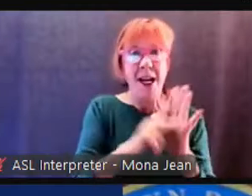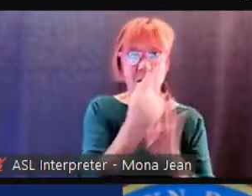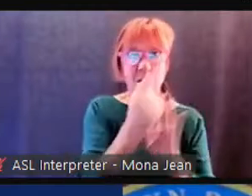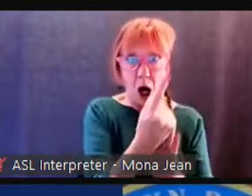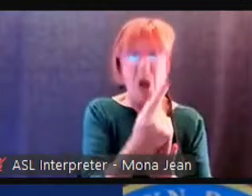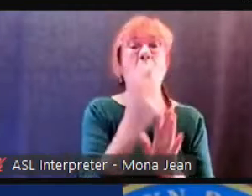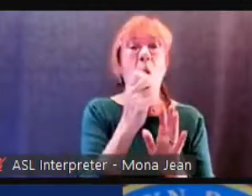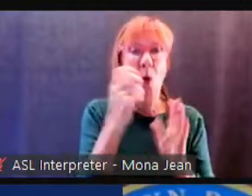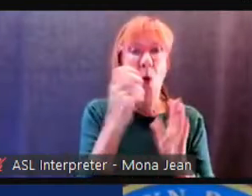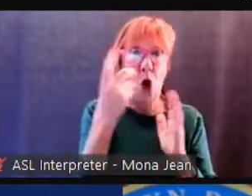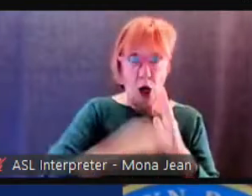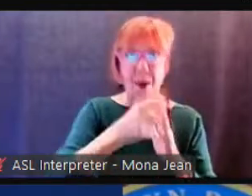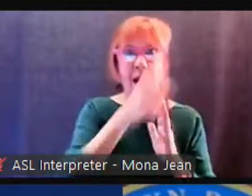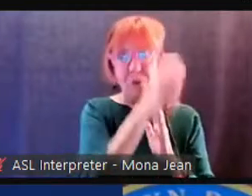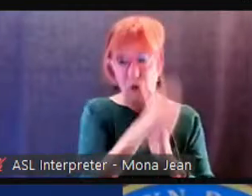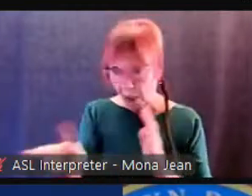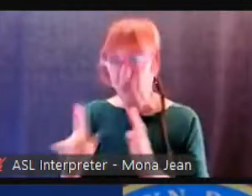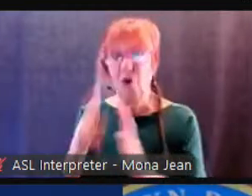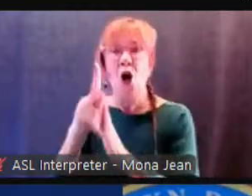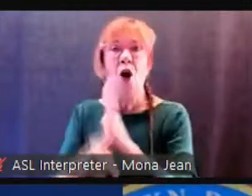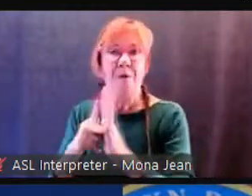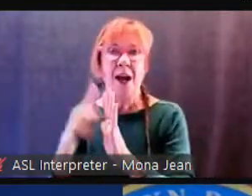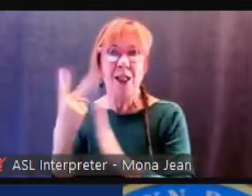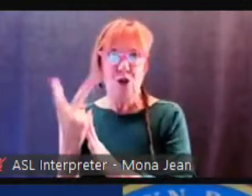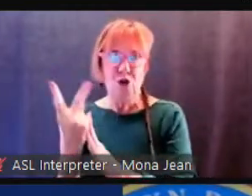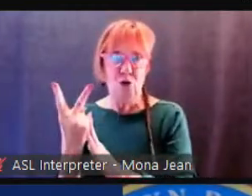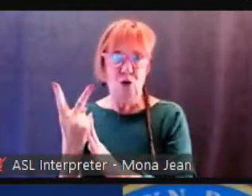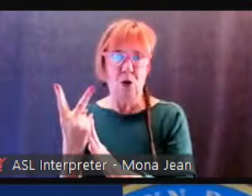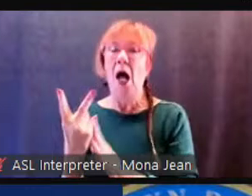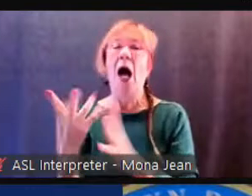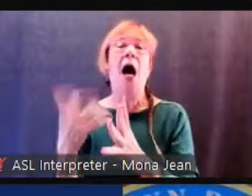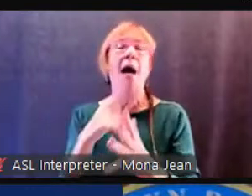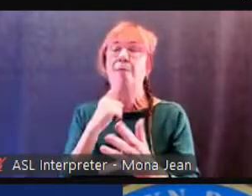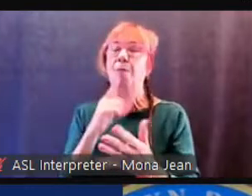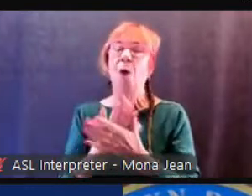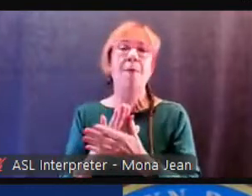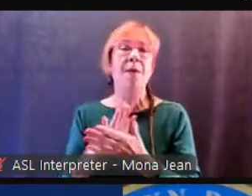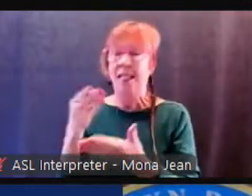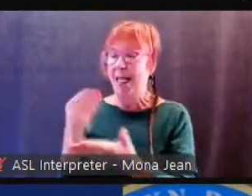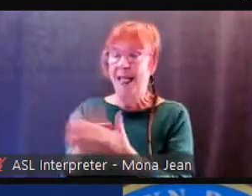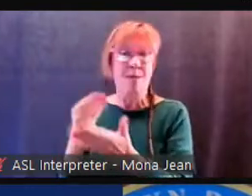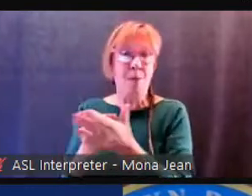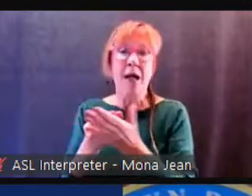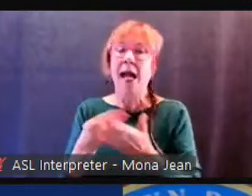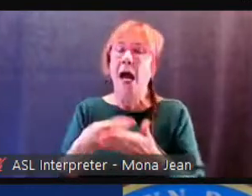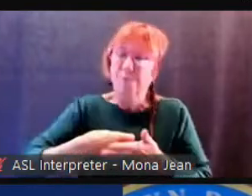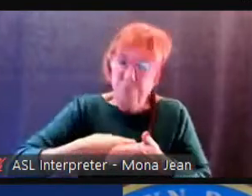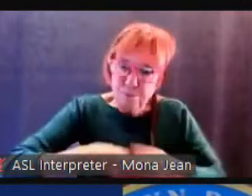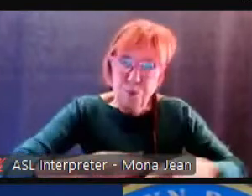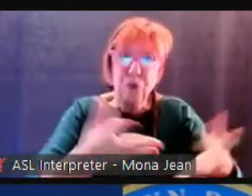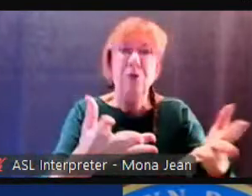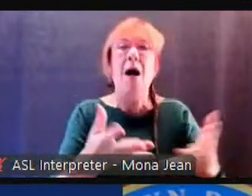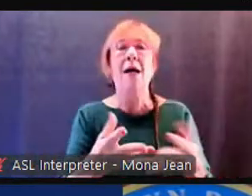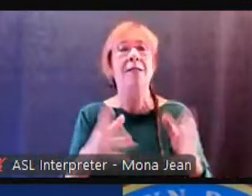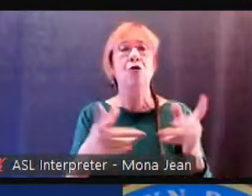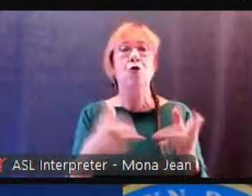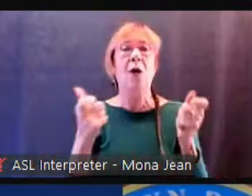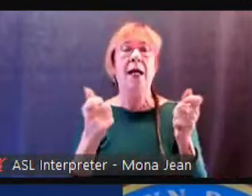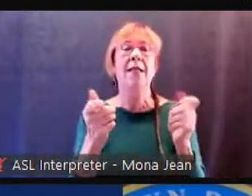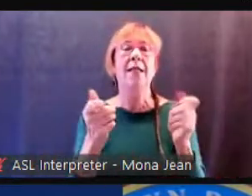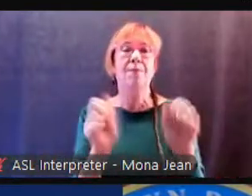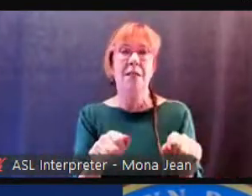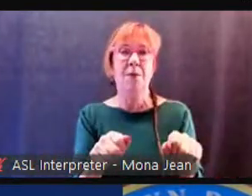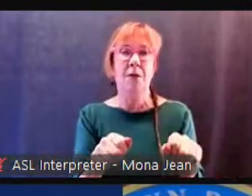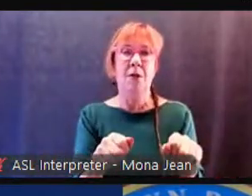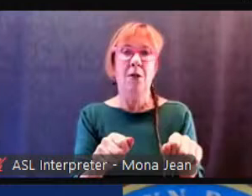2. I am committed to getting these public dollars into your hand as quickly as possible to meet your needs. I've